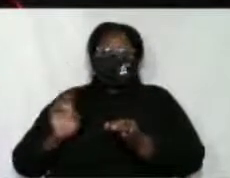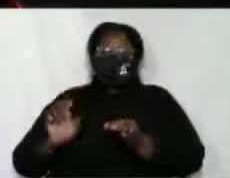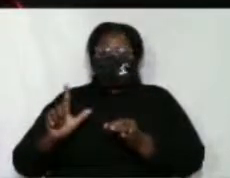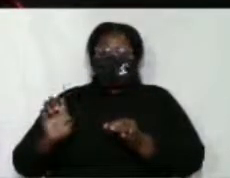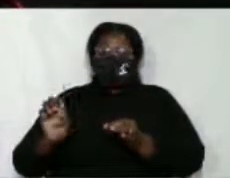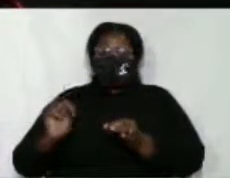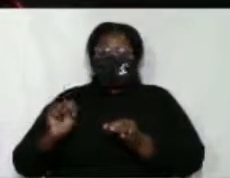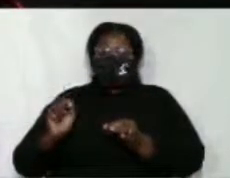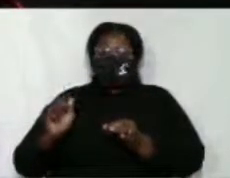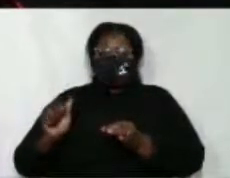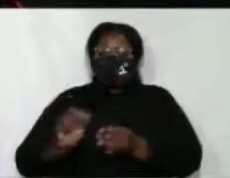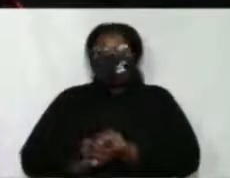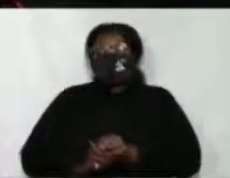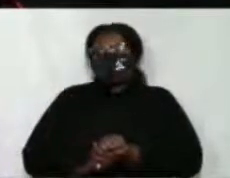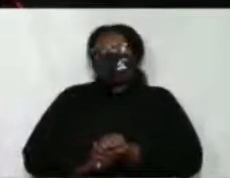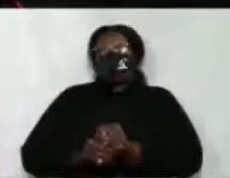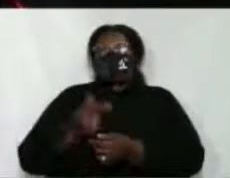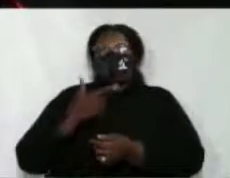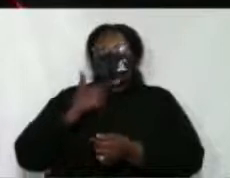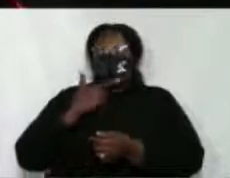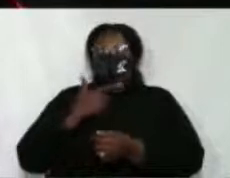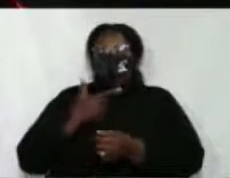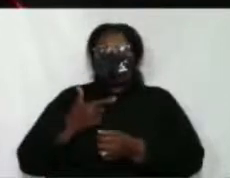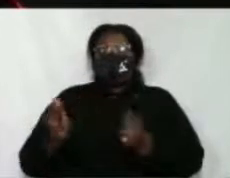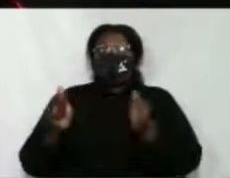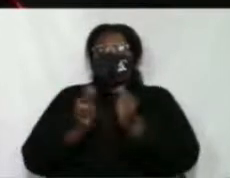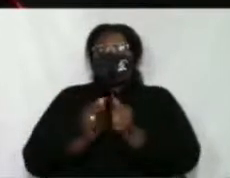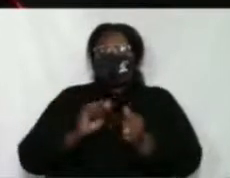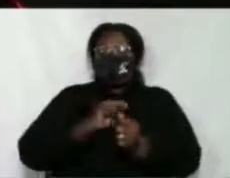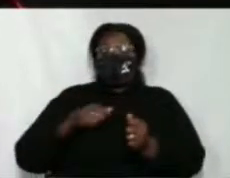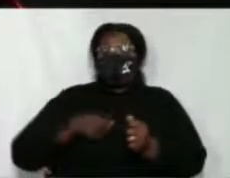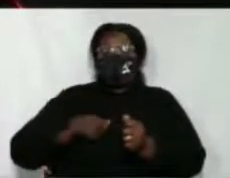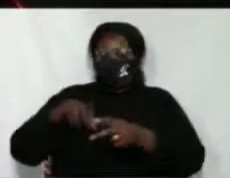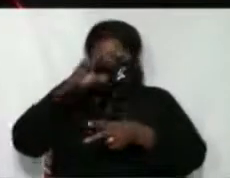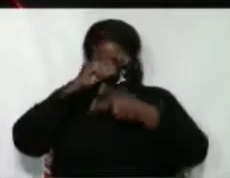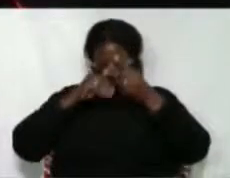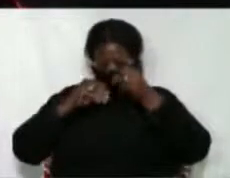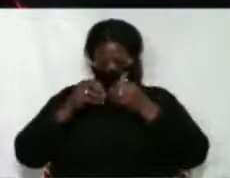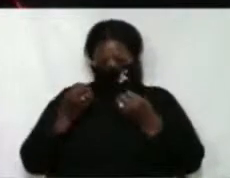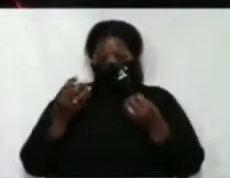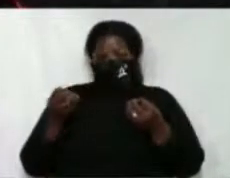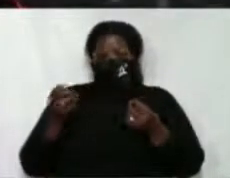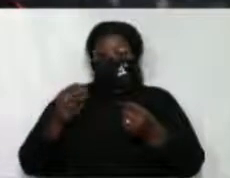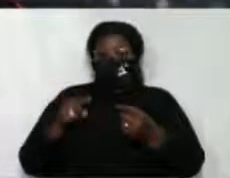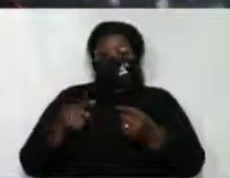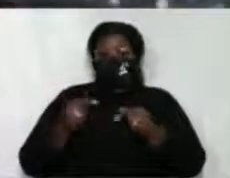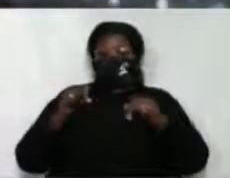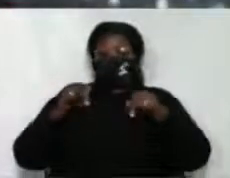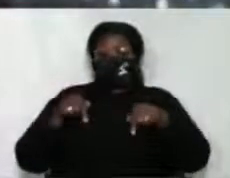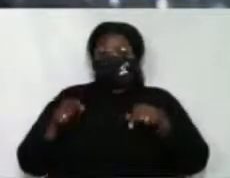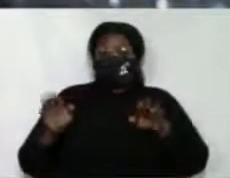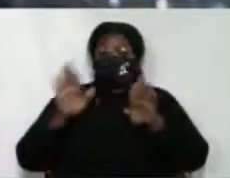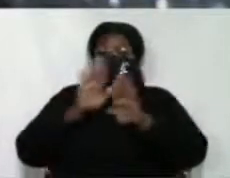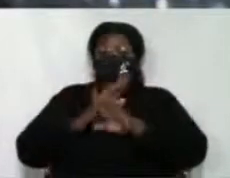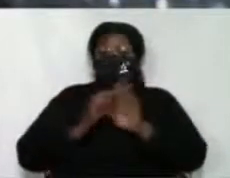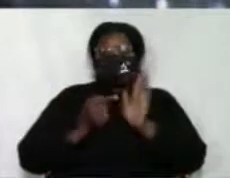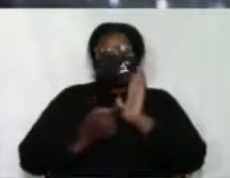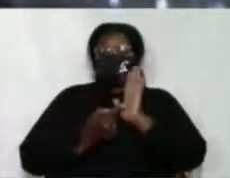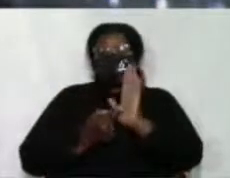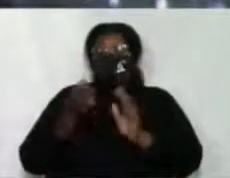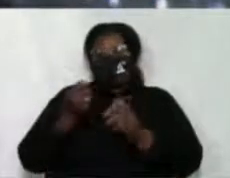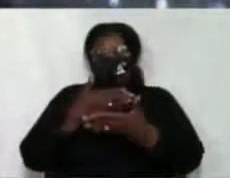Thank you for joining us, and yeah, we're gonna learn a lot from tonight's show. I hope you have your notebooks